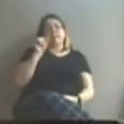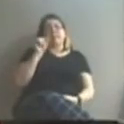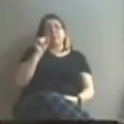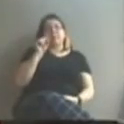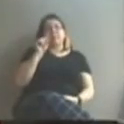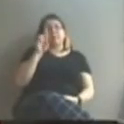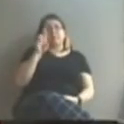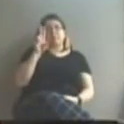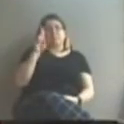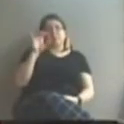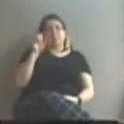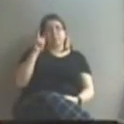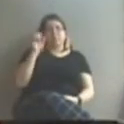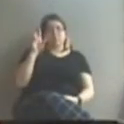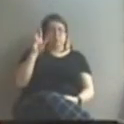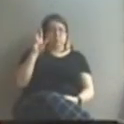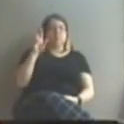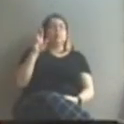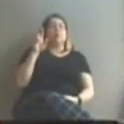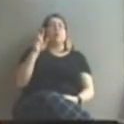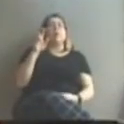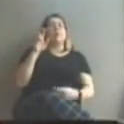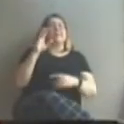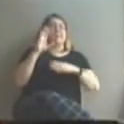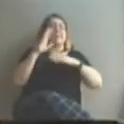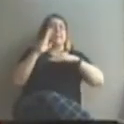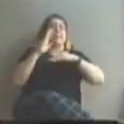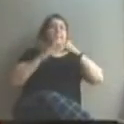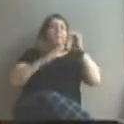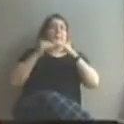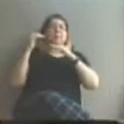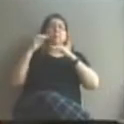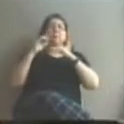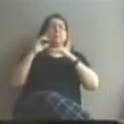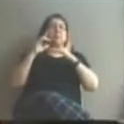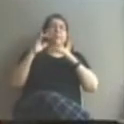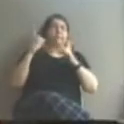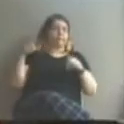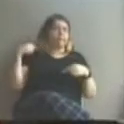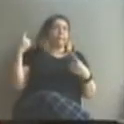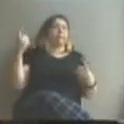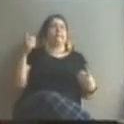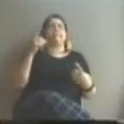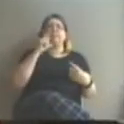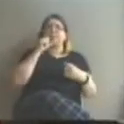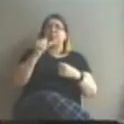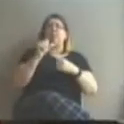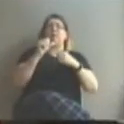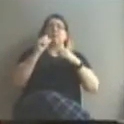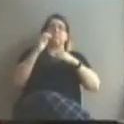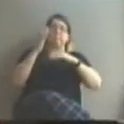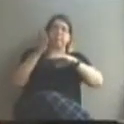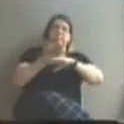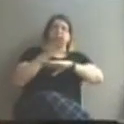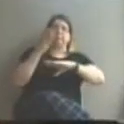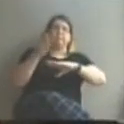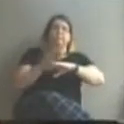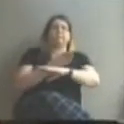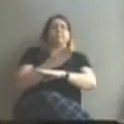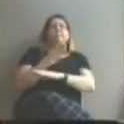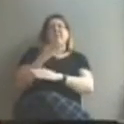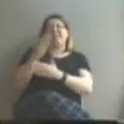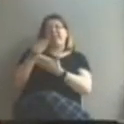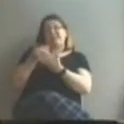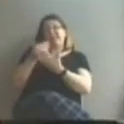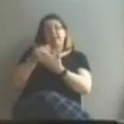established that our buildings have been habitually under-maintained, and the funding of the maintenance of those buildings has been habitually